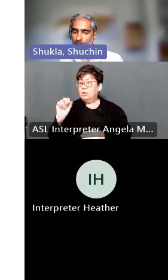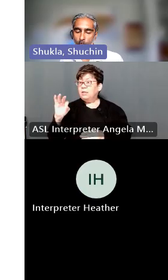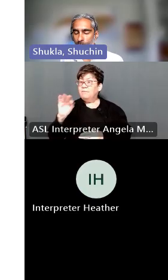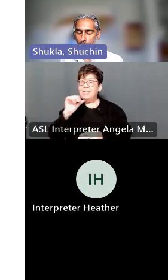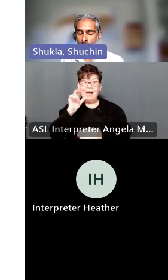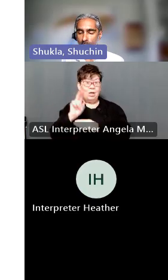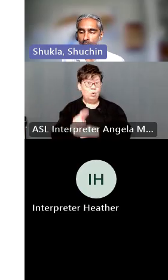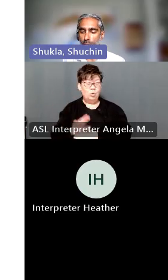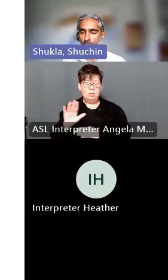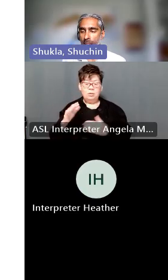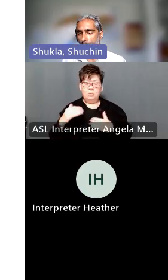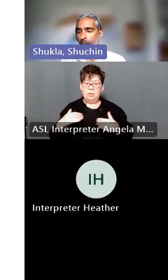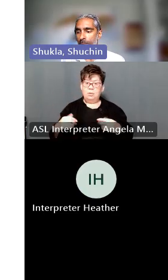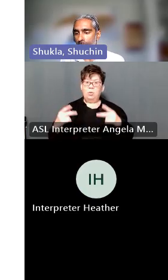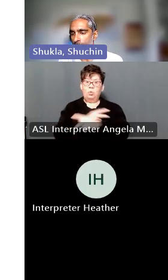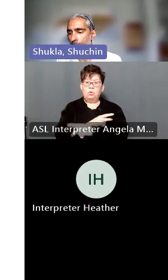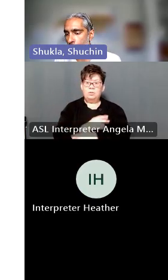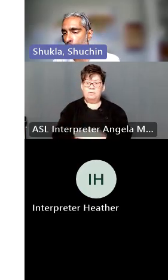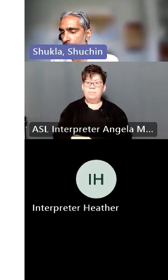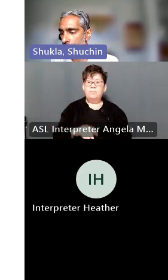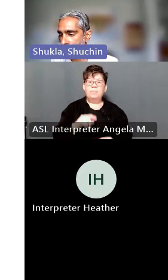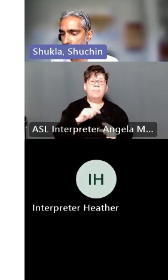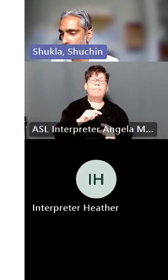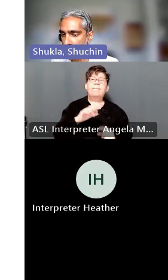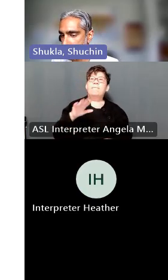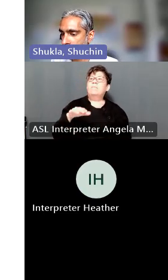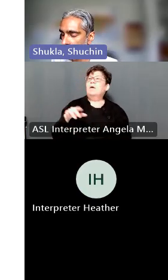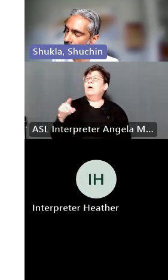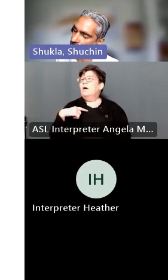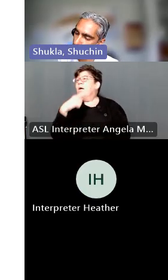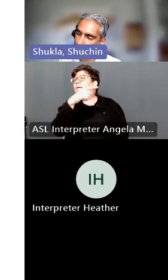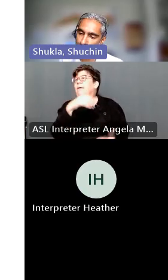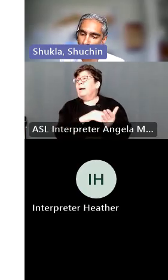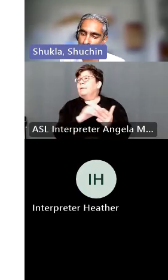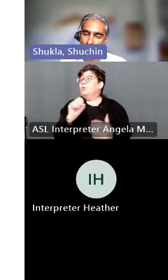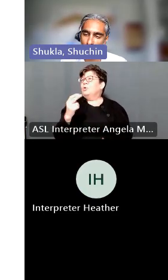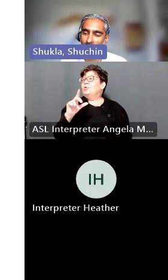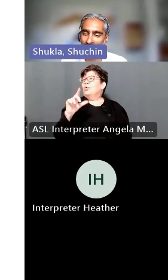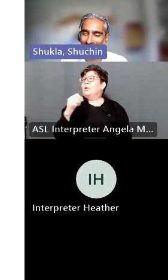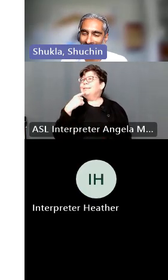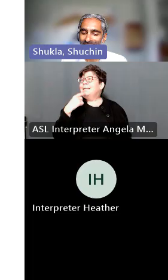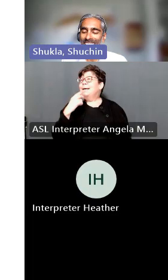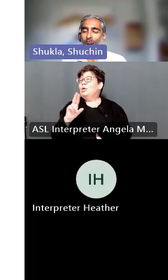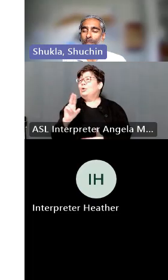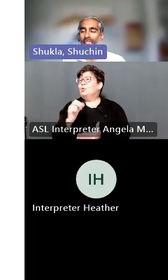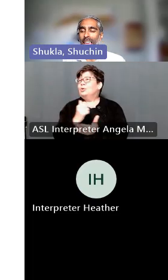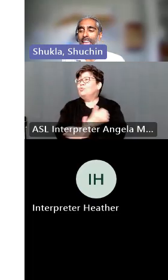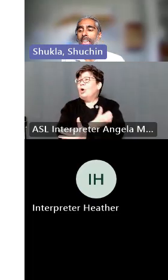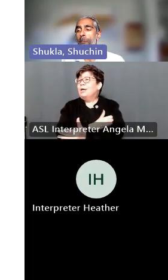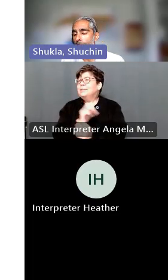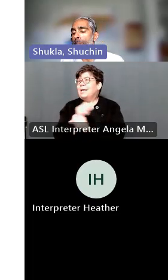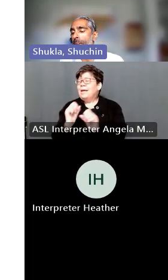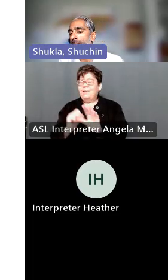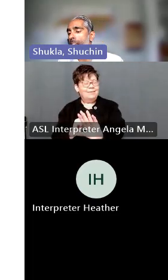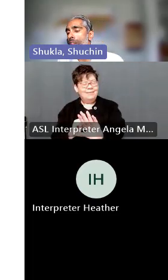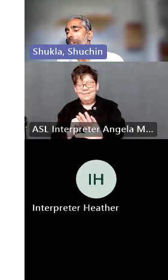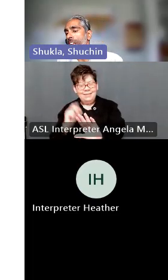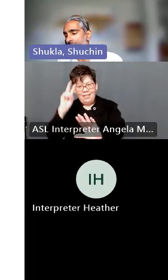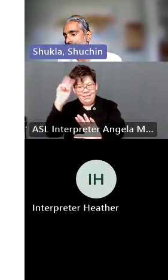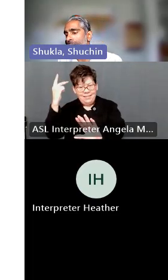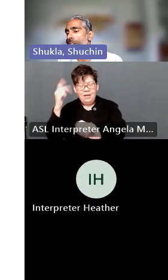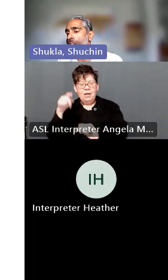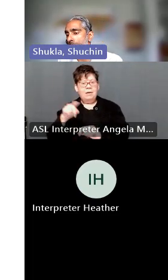Dr. Shukla, I went to a webinar with Dr. Shukla, and he told me using drugs is safe. No, don't hear that. But it might